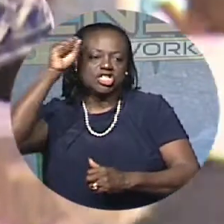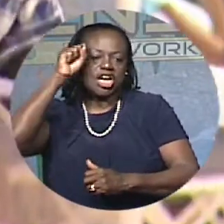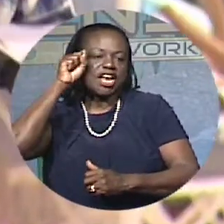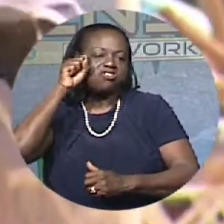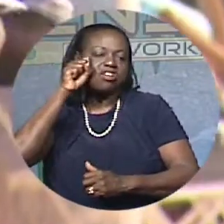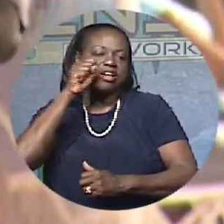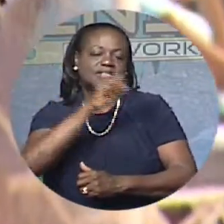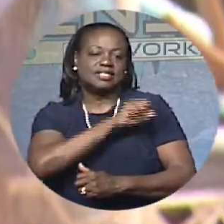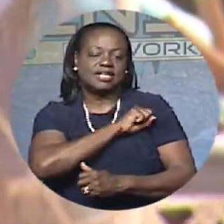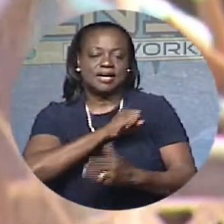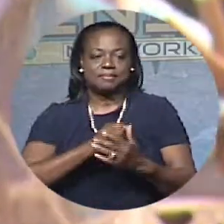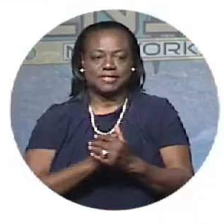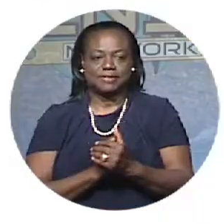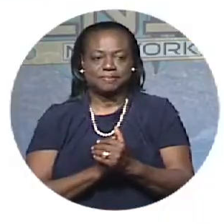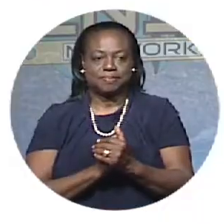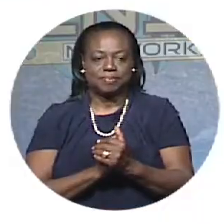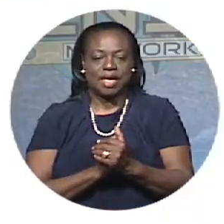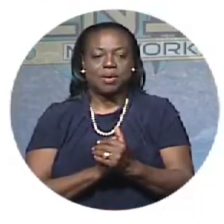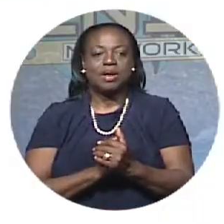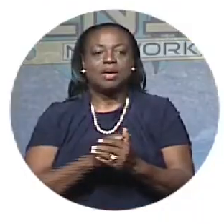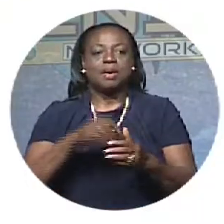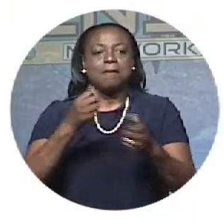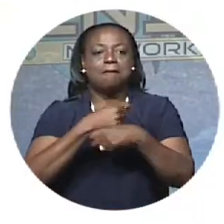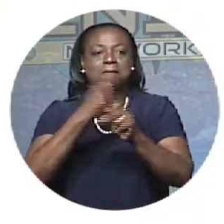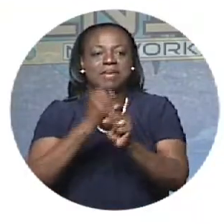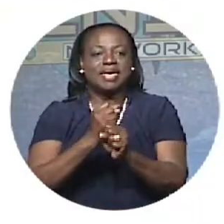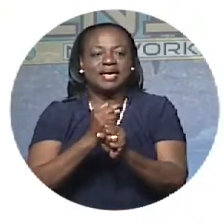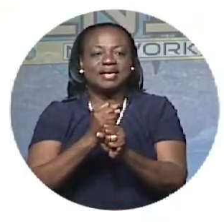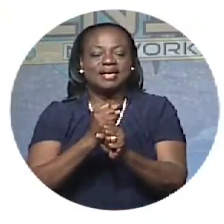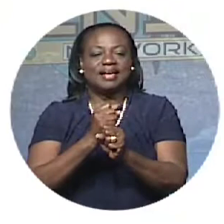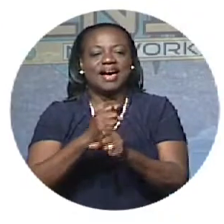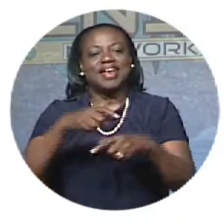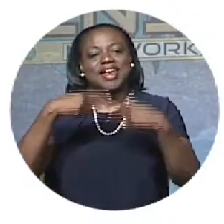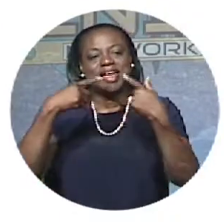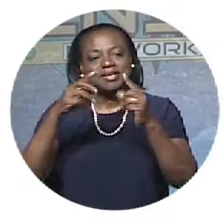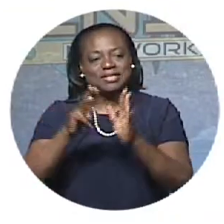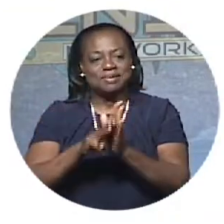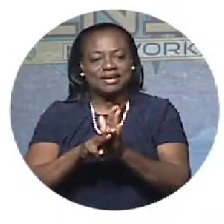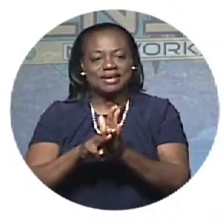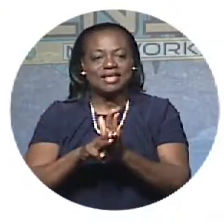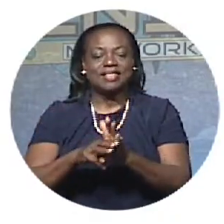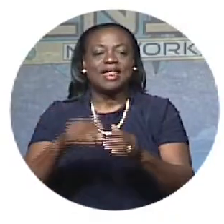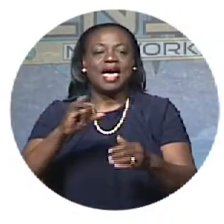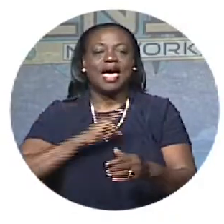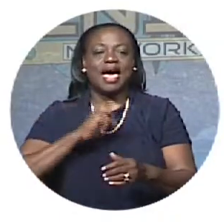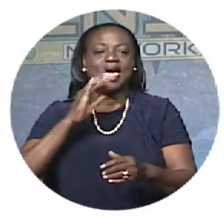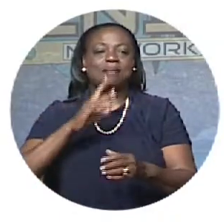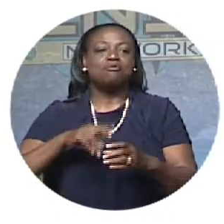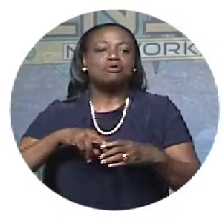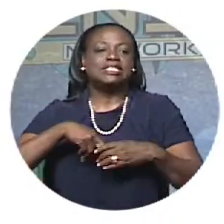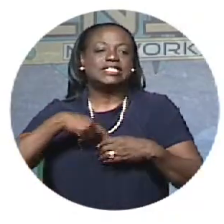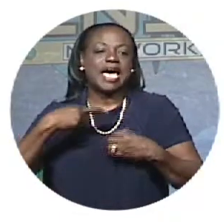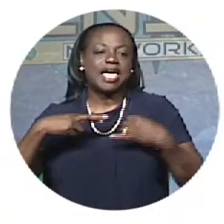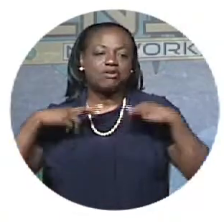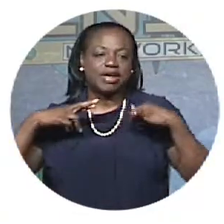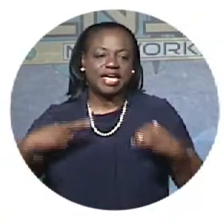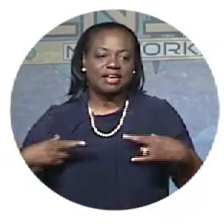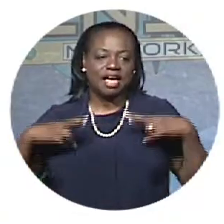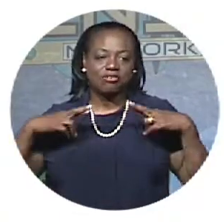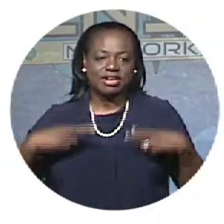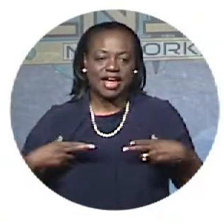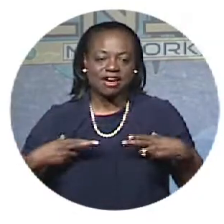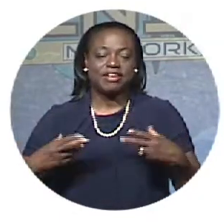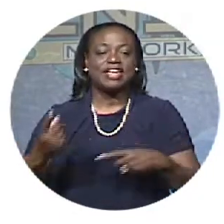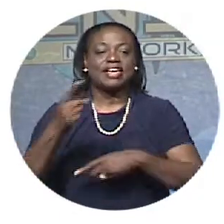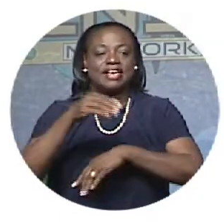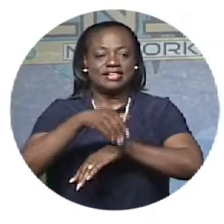I have decided to make an official announcement to retire tonight. I decided to choose the Nationals because, you know, I started